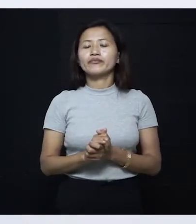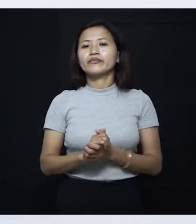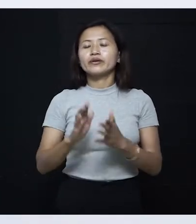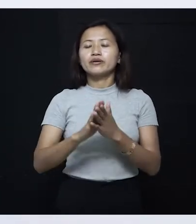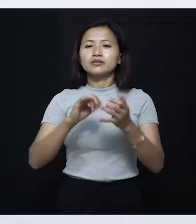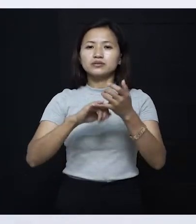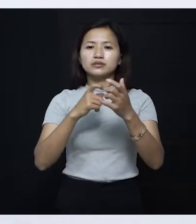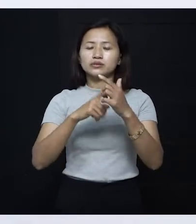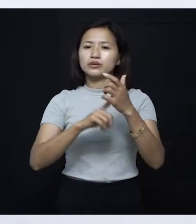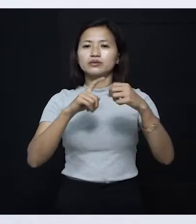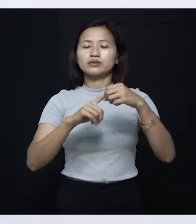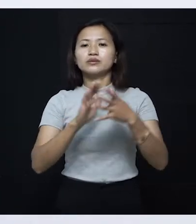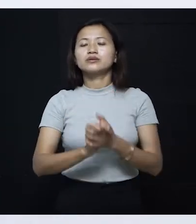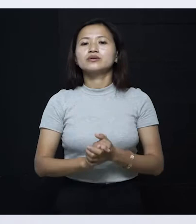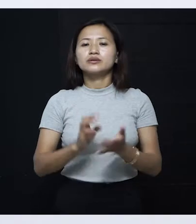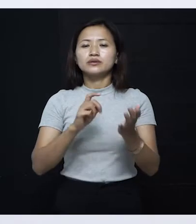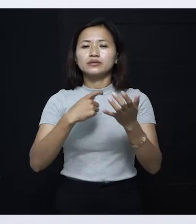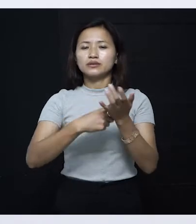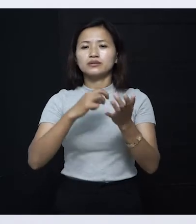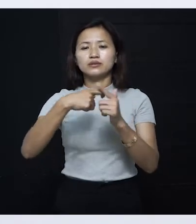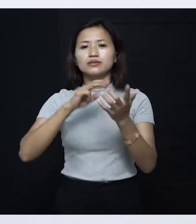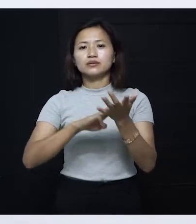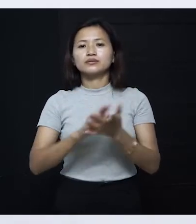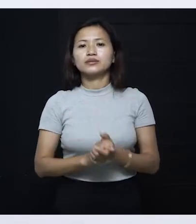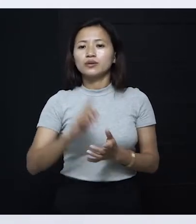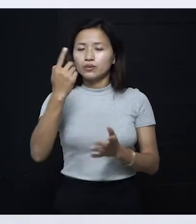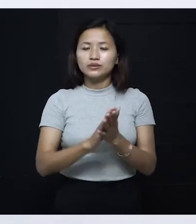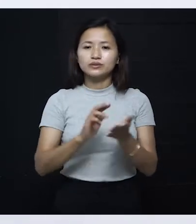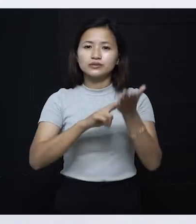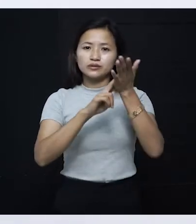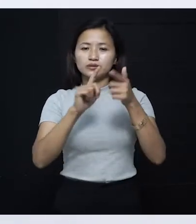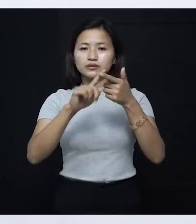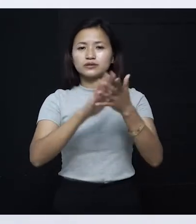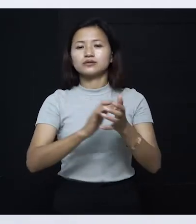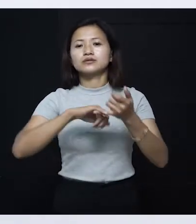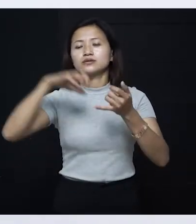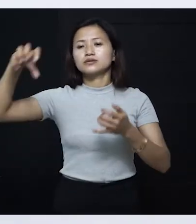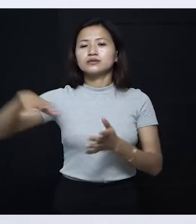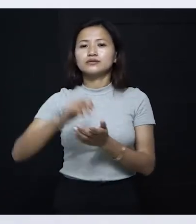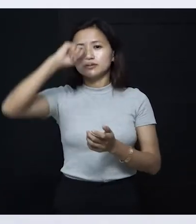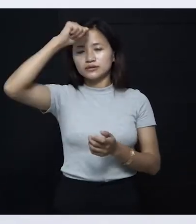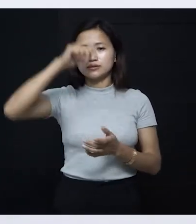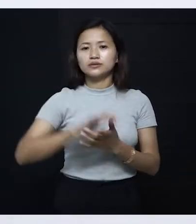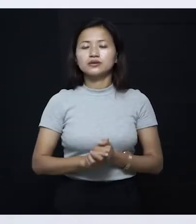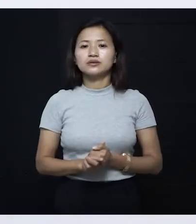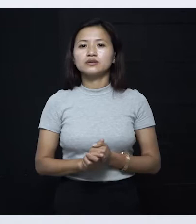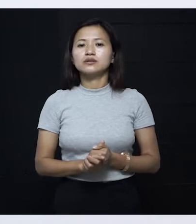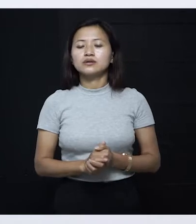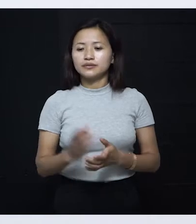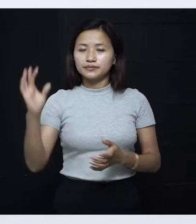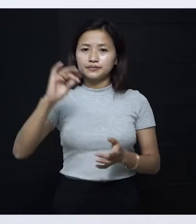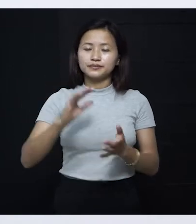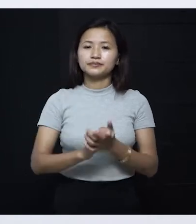square kilometer. Okay. Then it is one of the northeastern state of India. Okay. Then